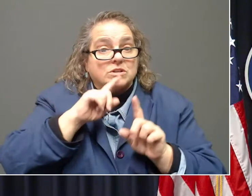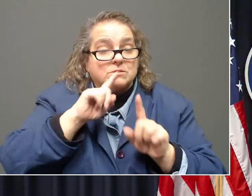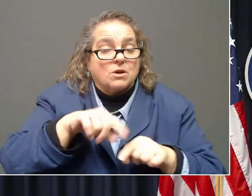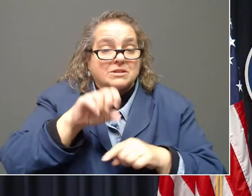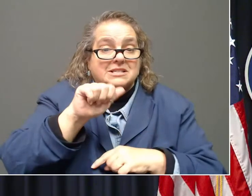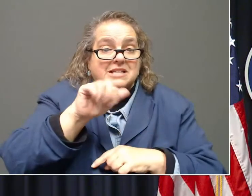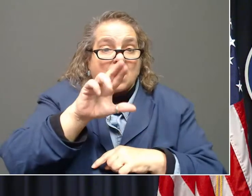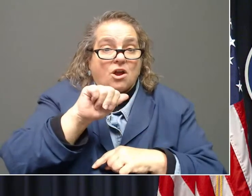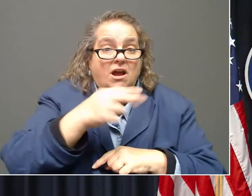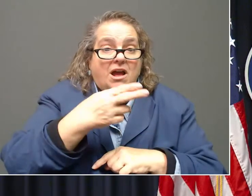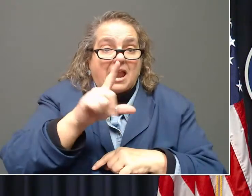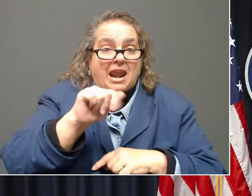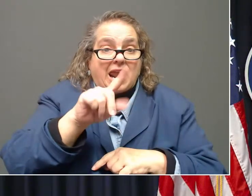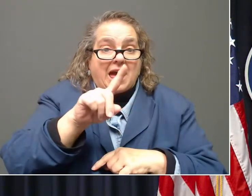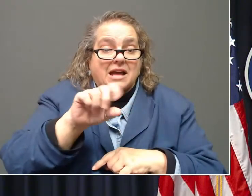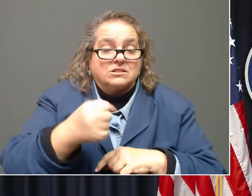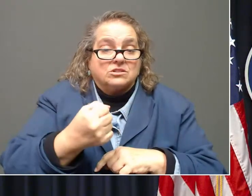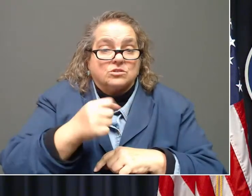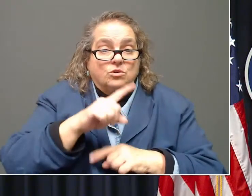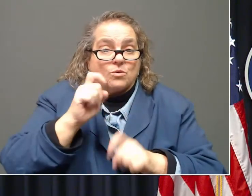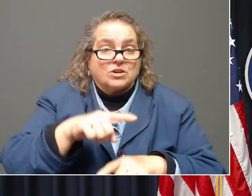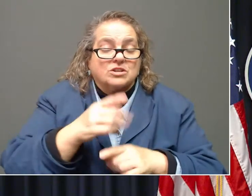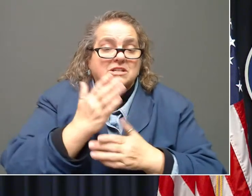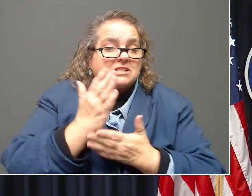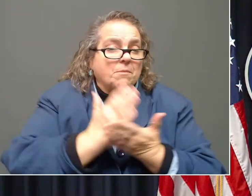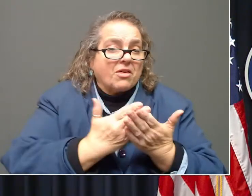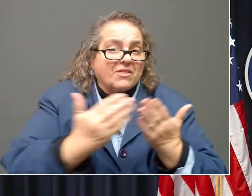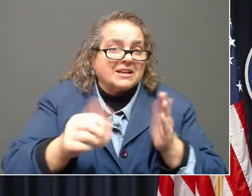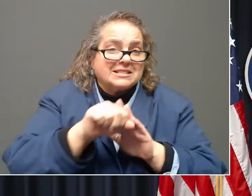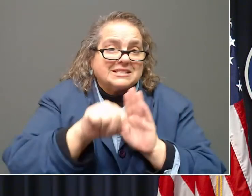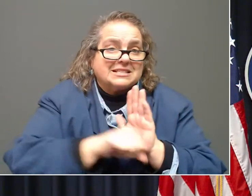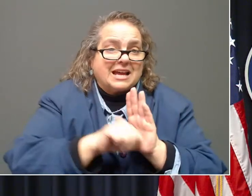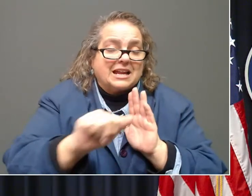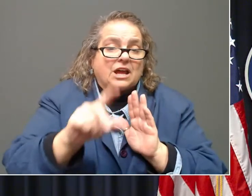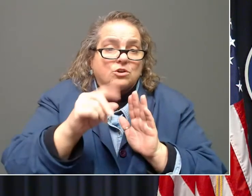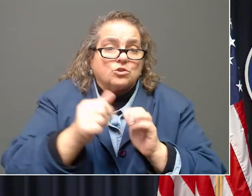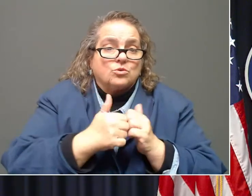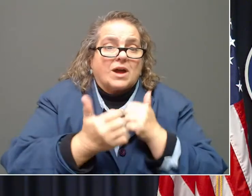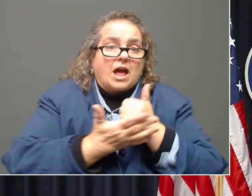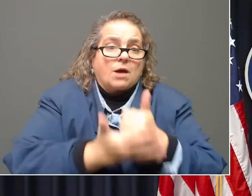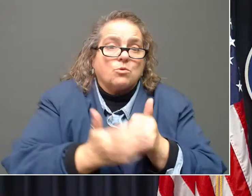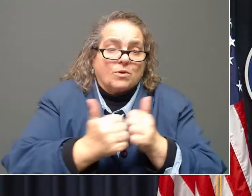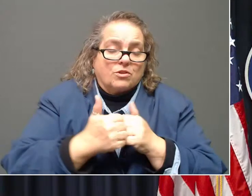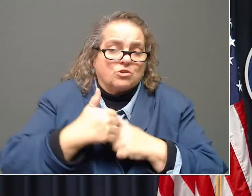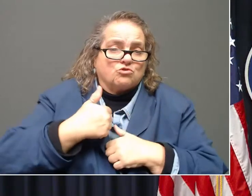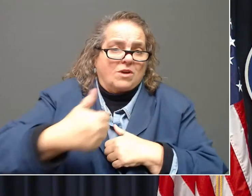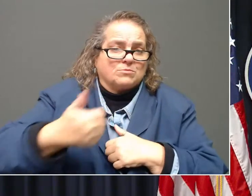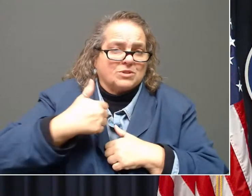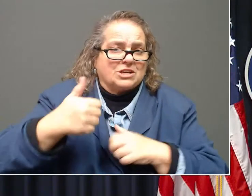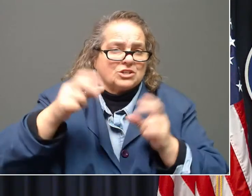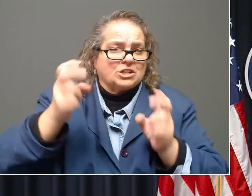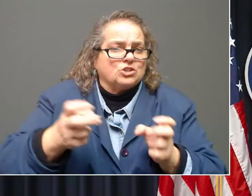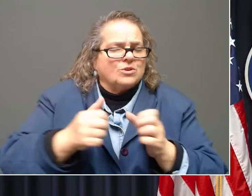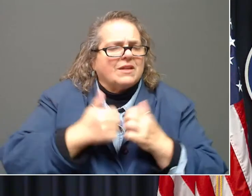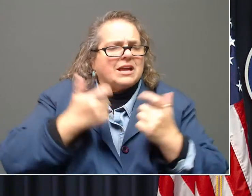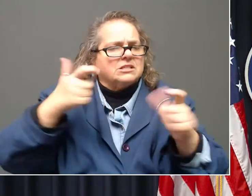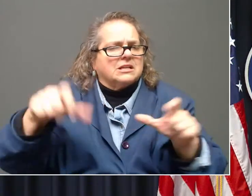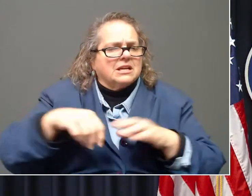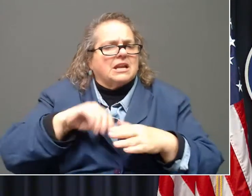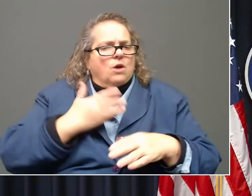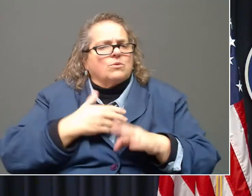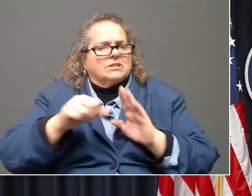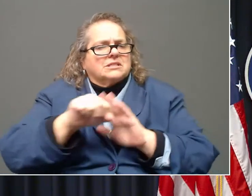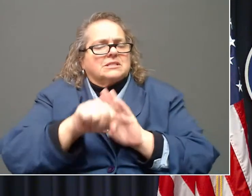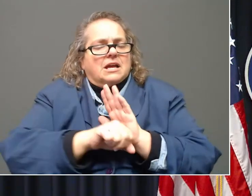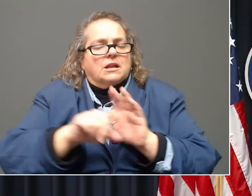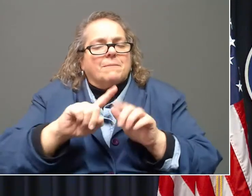their challenges and the stresses they face, and how important that is, and also how helpful it is in